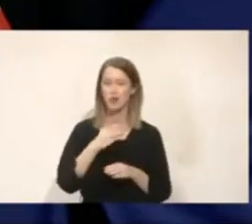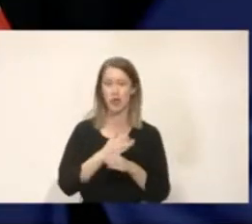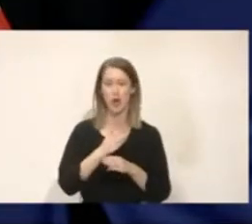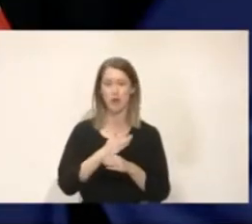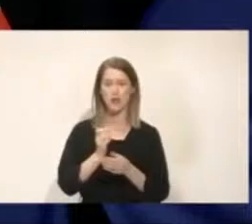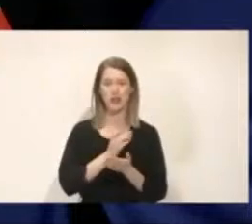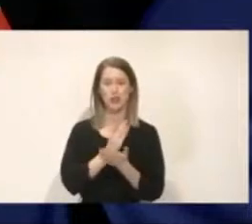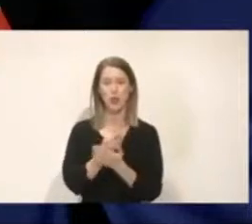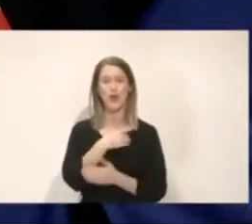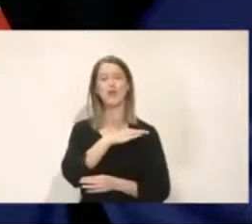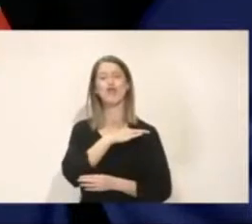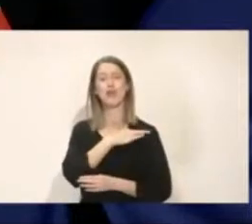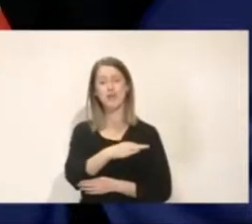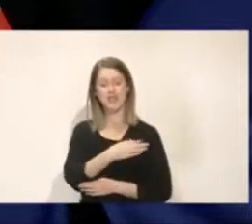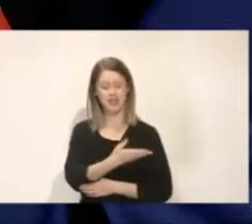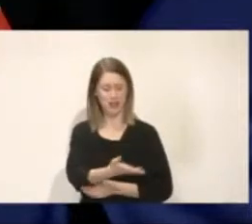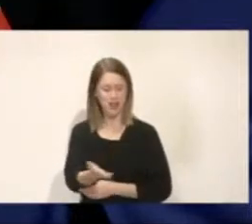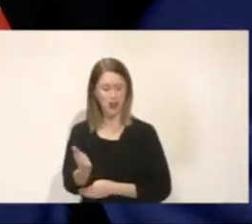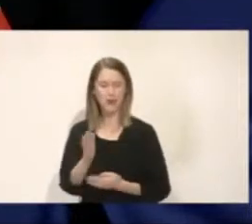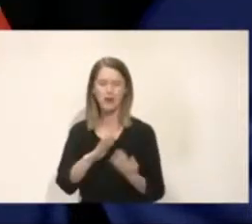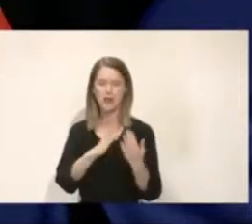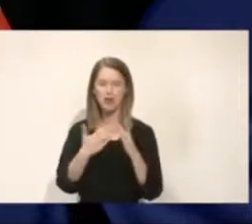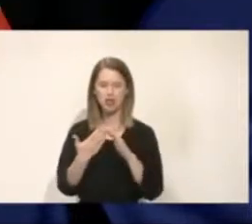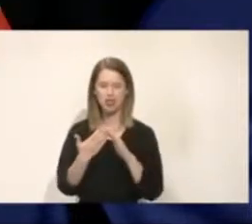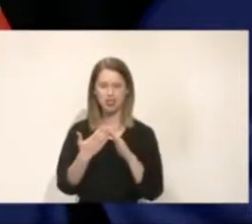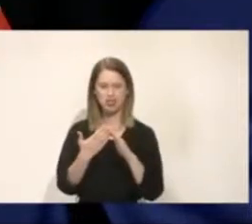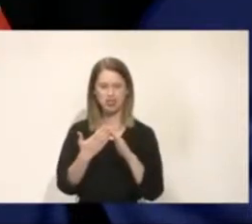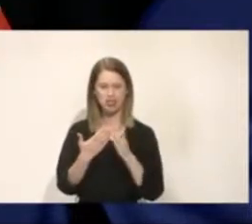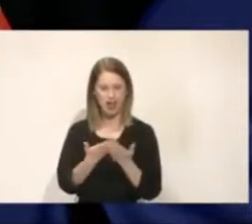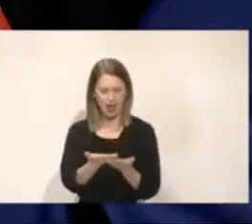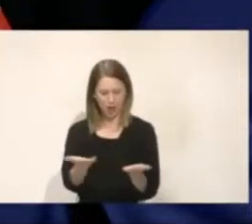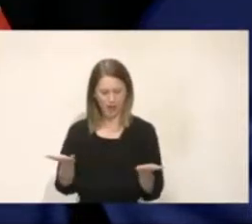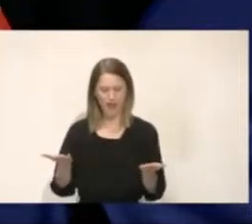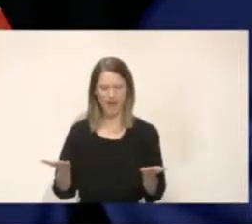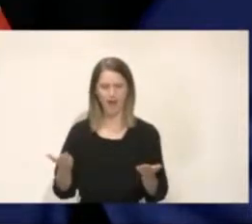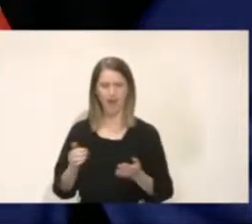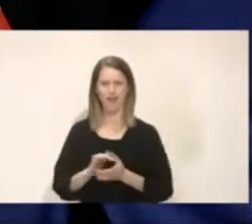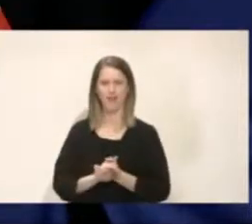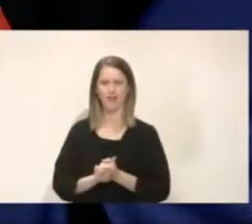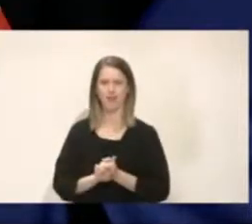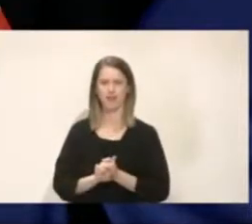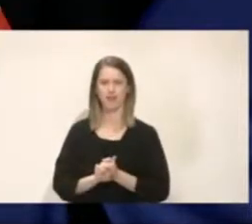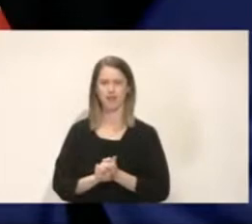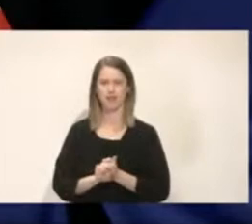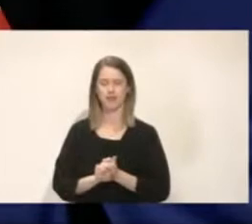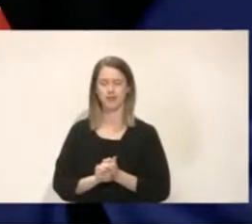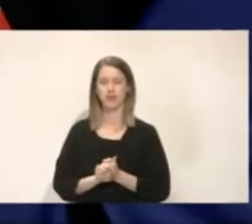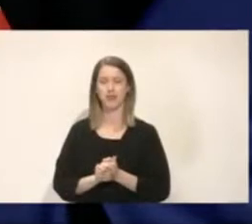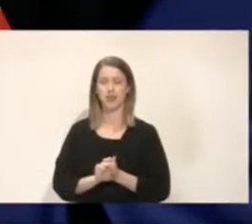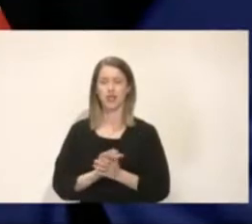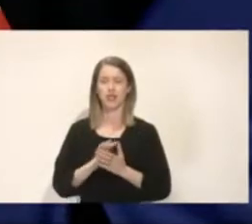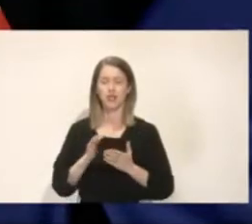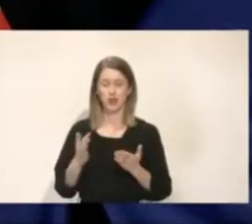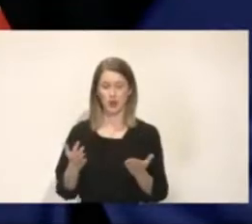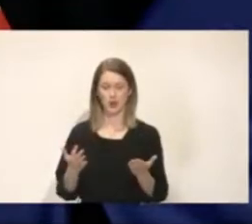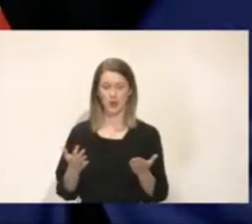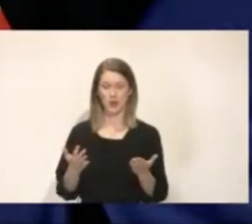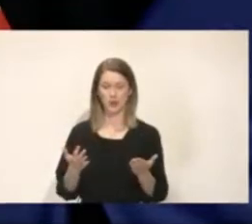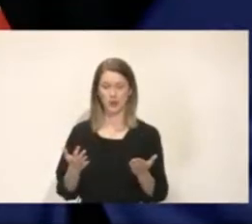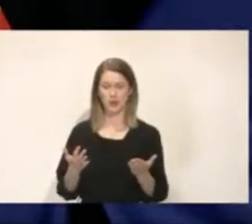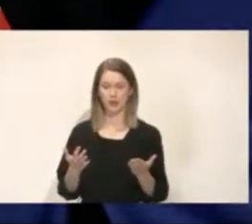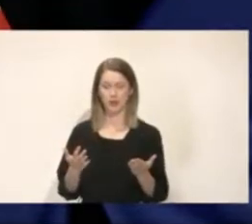that we represent the communities that we are here to serve, and that there are a number of reasons